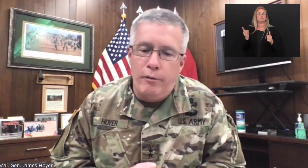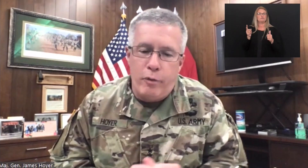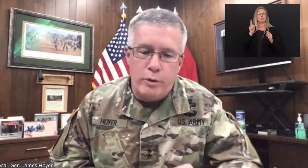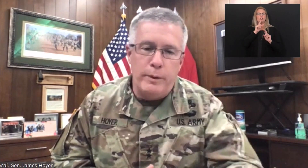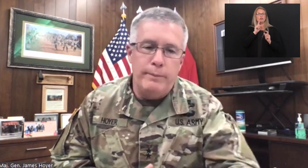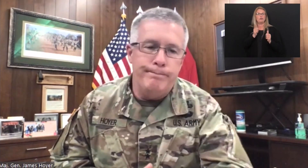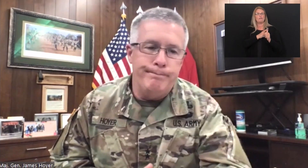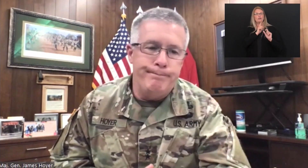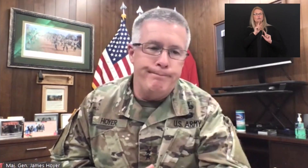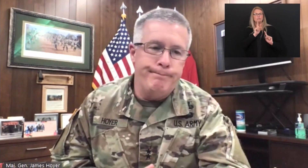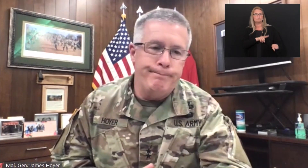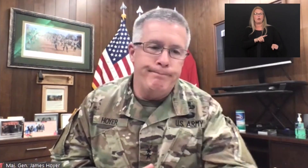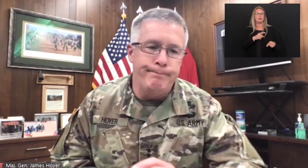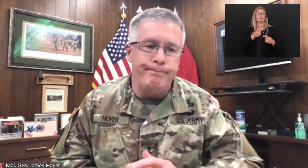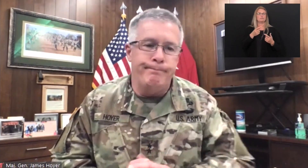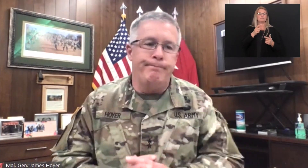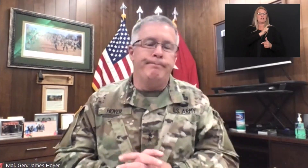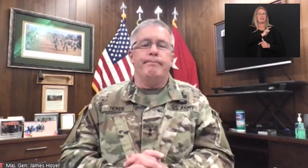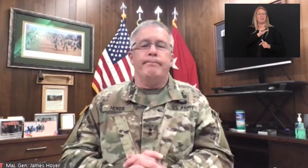law enforcement.